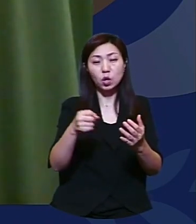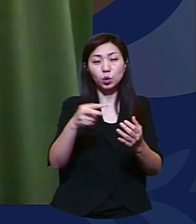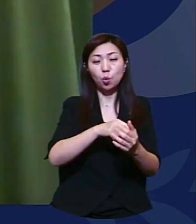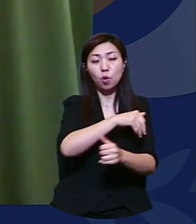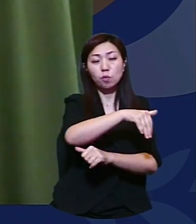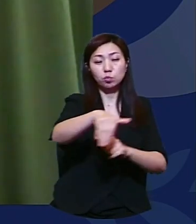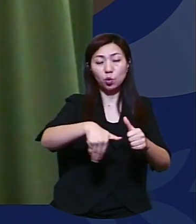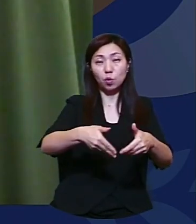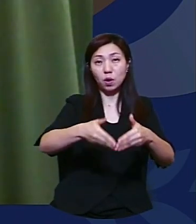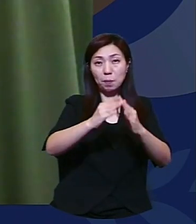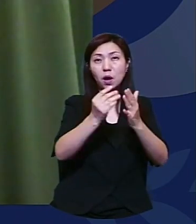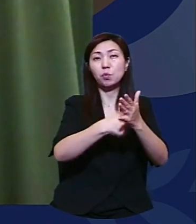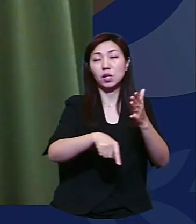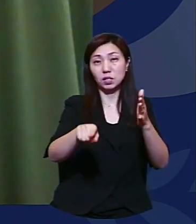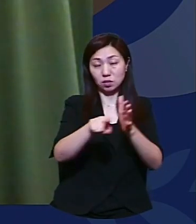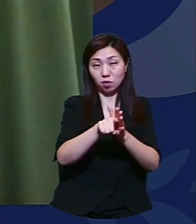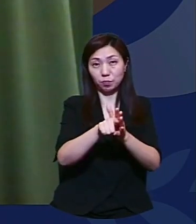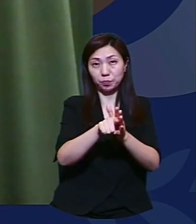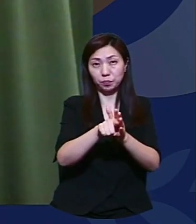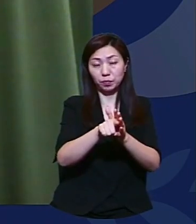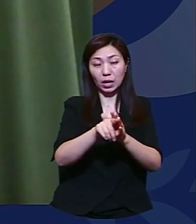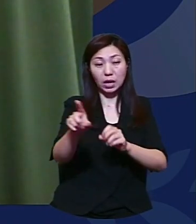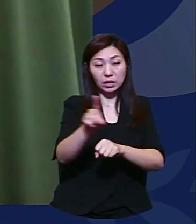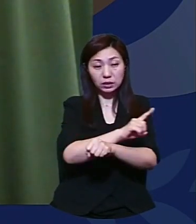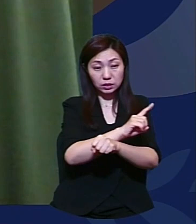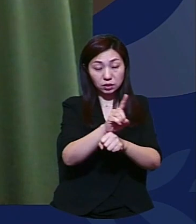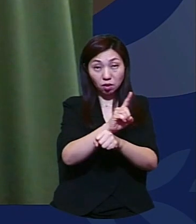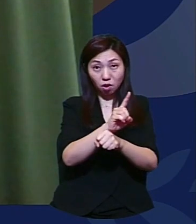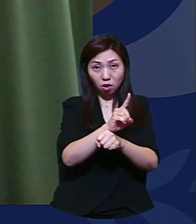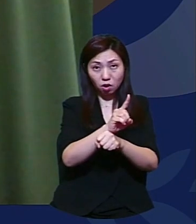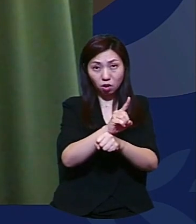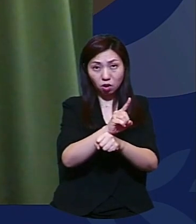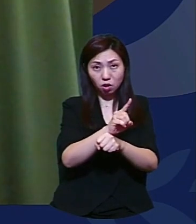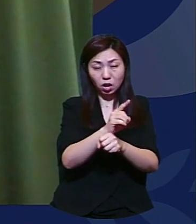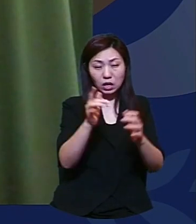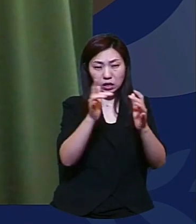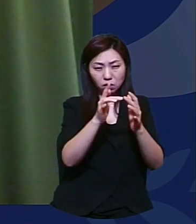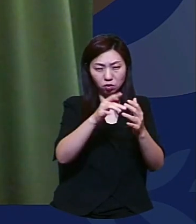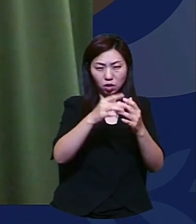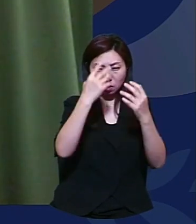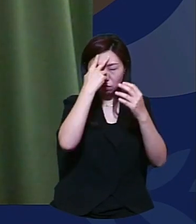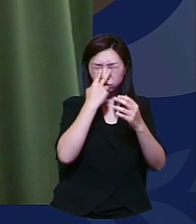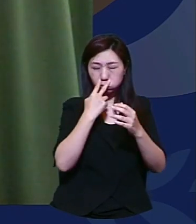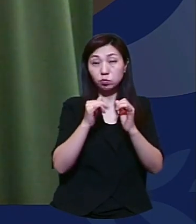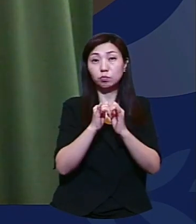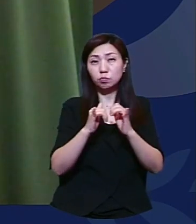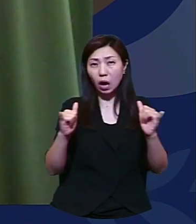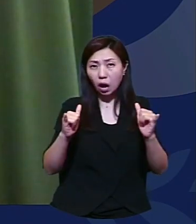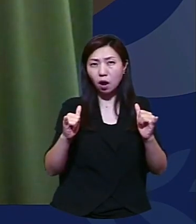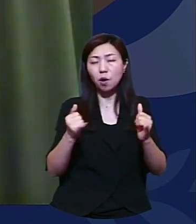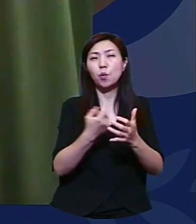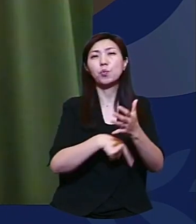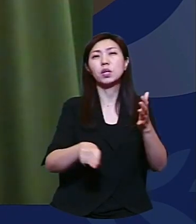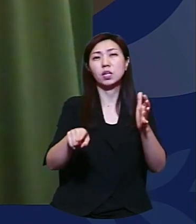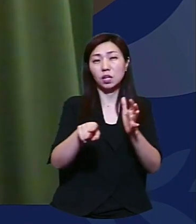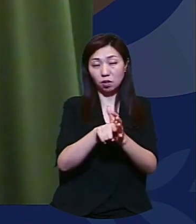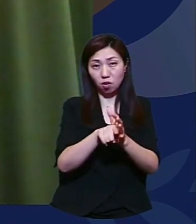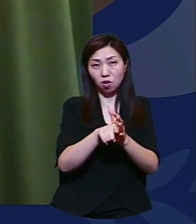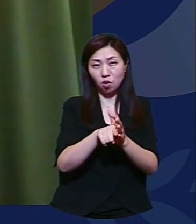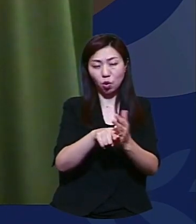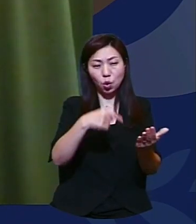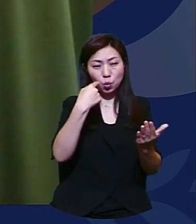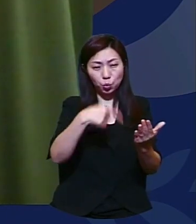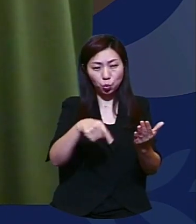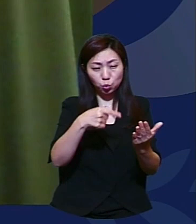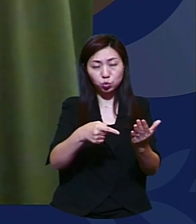literacy, but to say any program that we do across sectors that has a digital component needs to also build digital